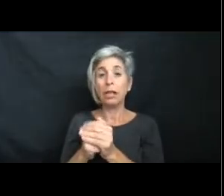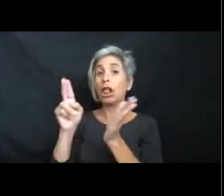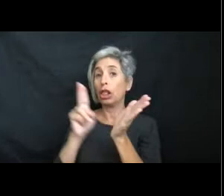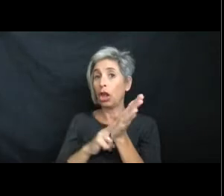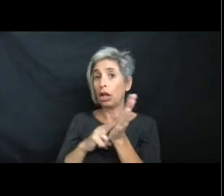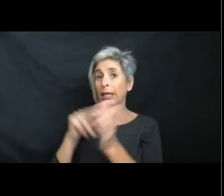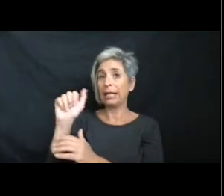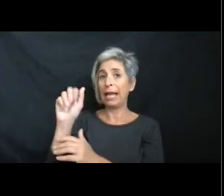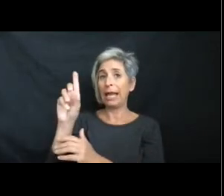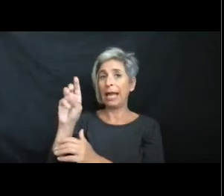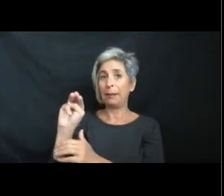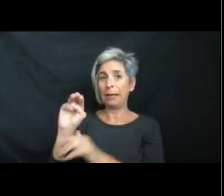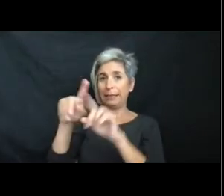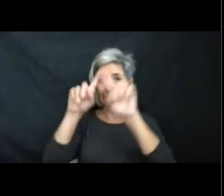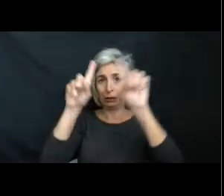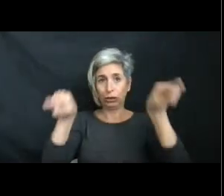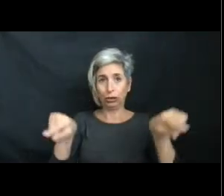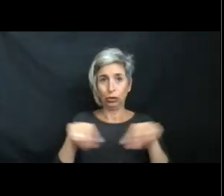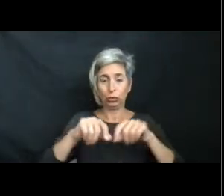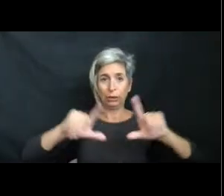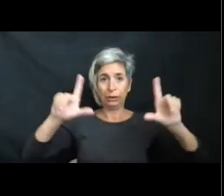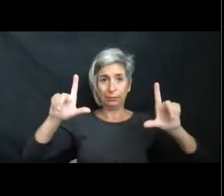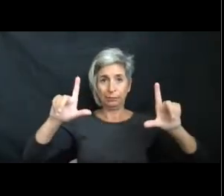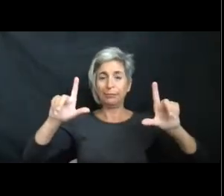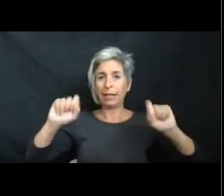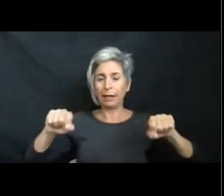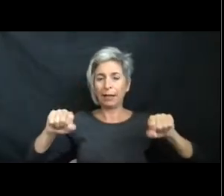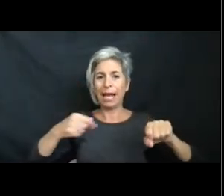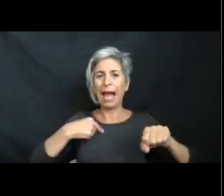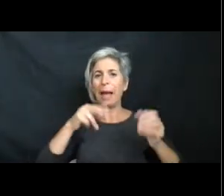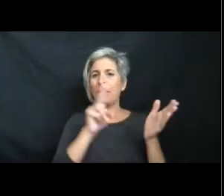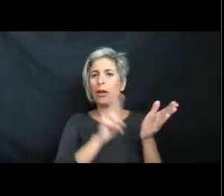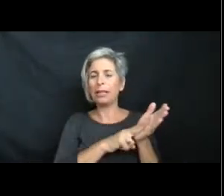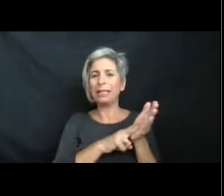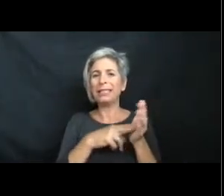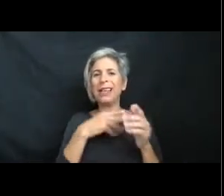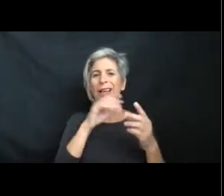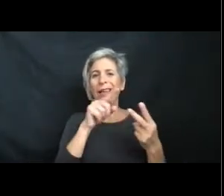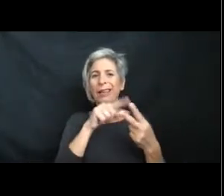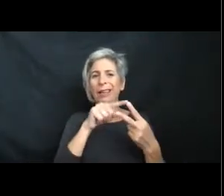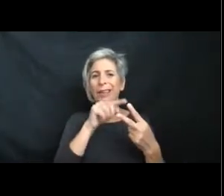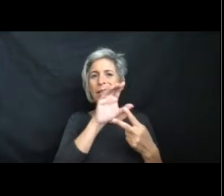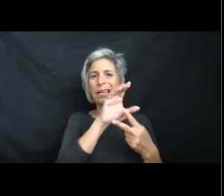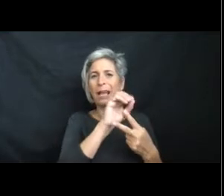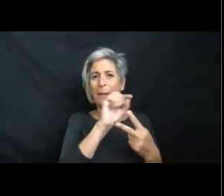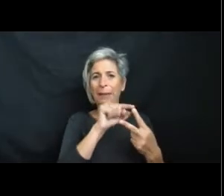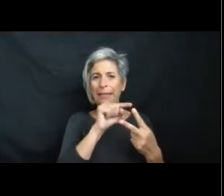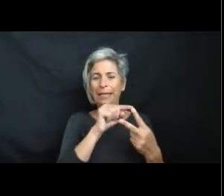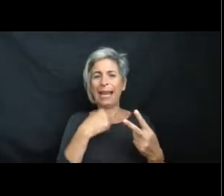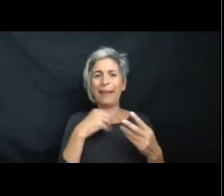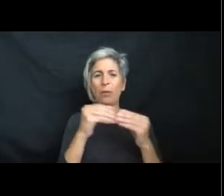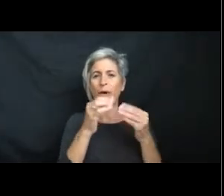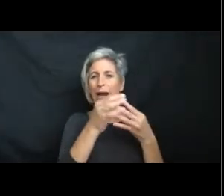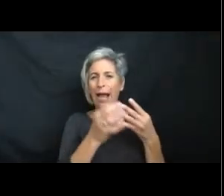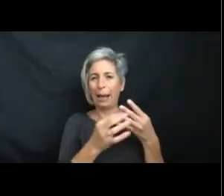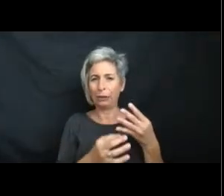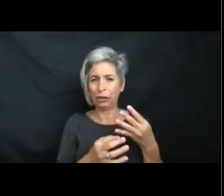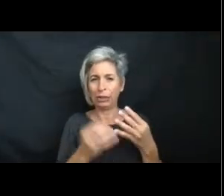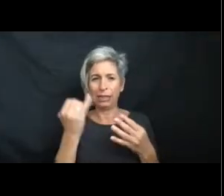screen, the view can be slightly different. So right now I'm logged in as a company admin, so I have some more options. So if